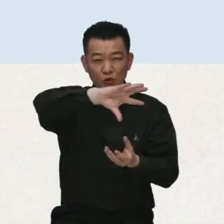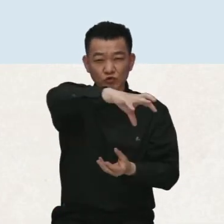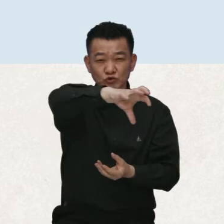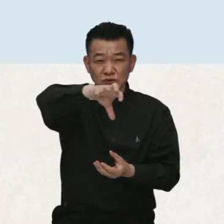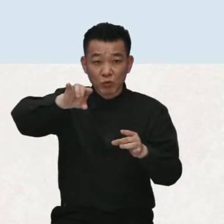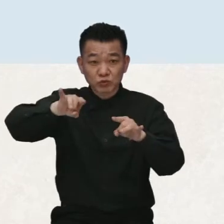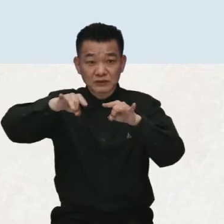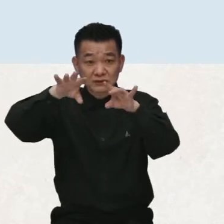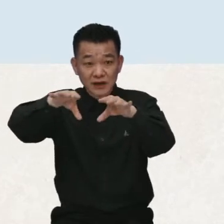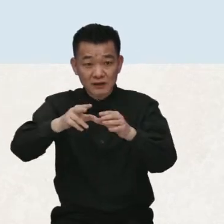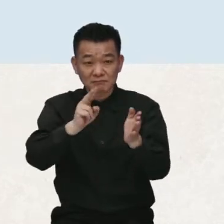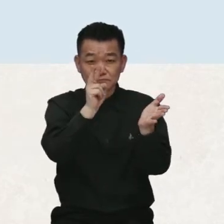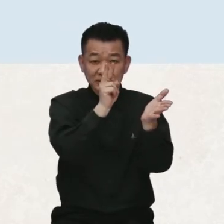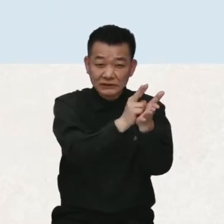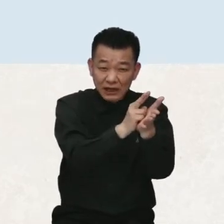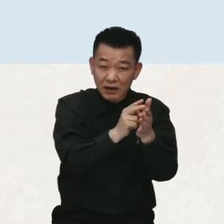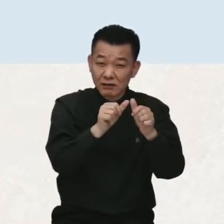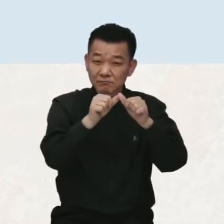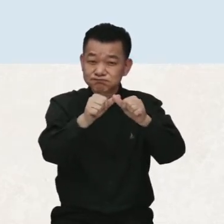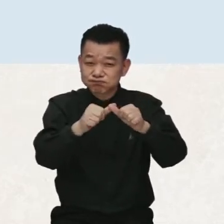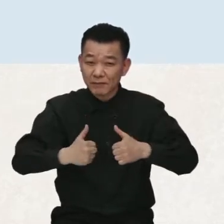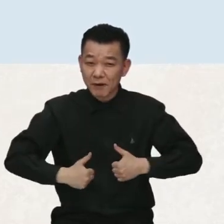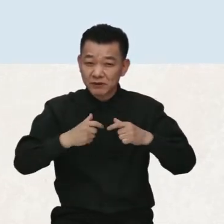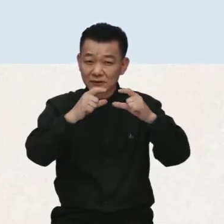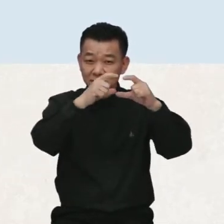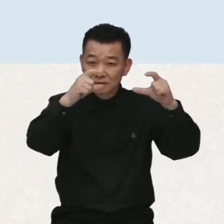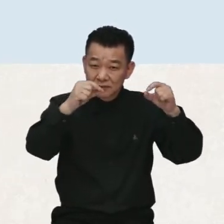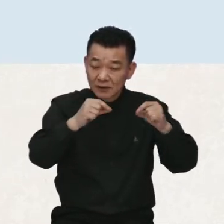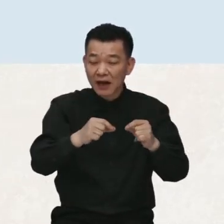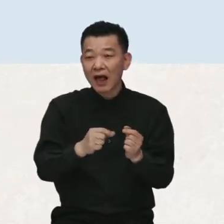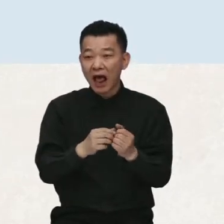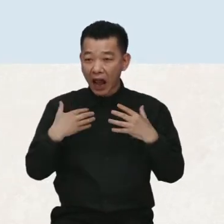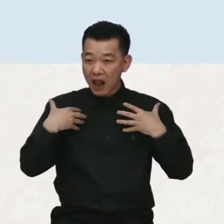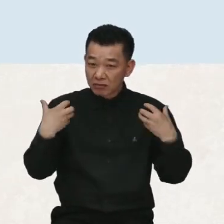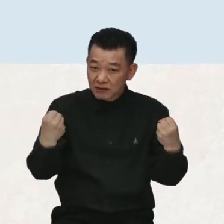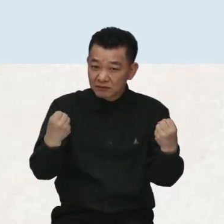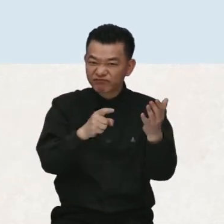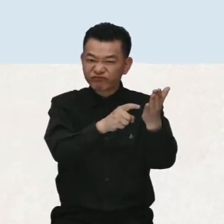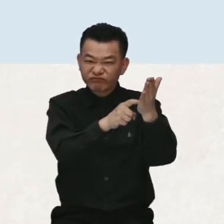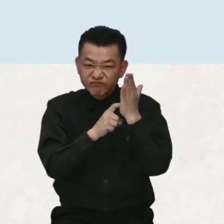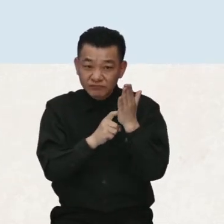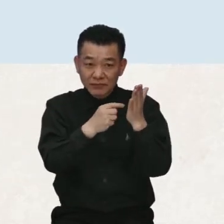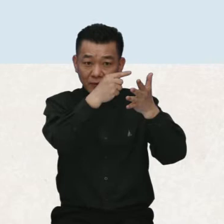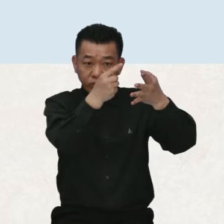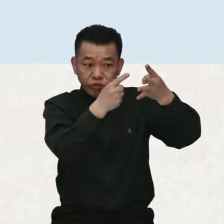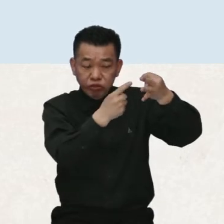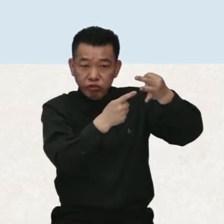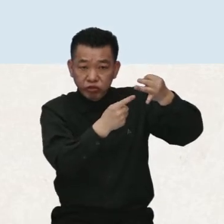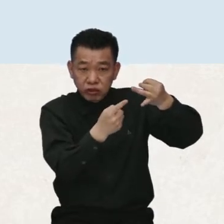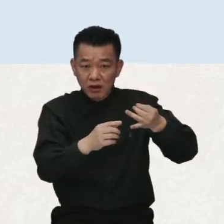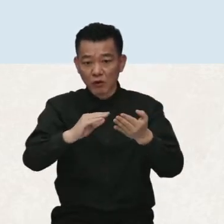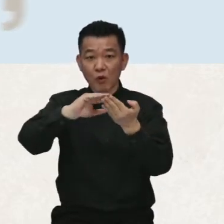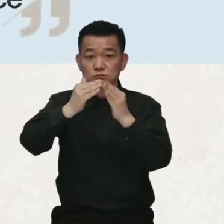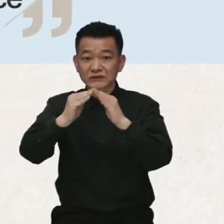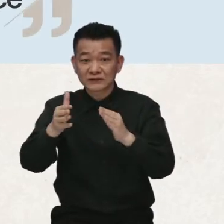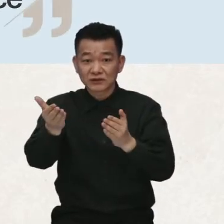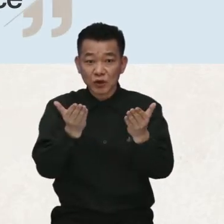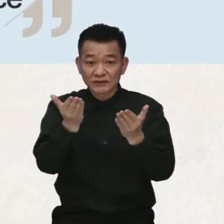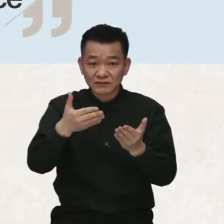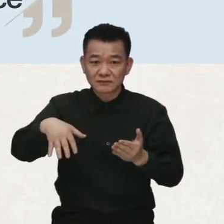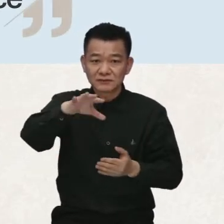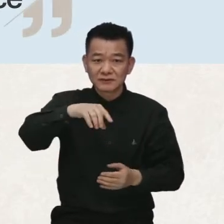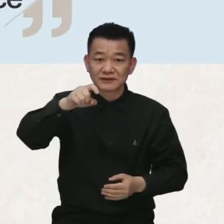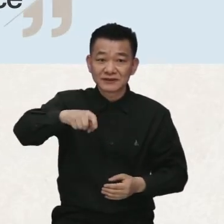countries, including Australia, had health requirements for obtaining a visa or permanent residency, specifying that there must be